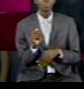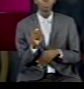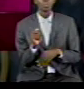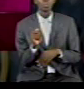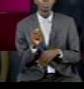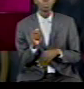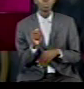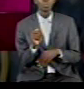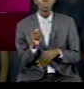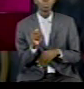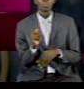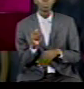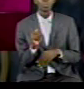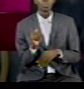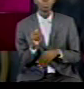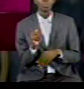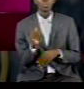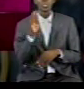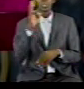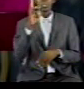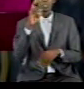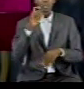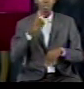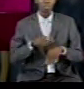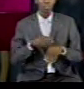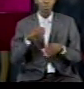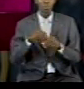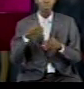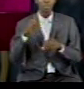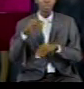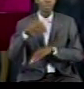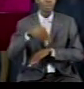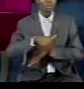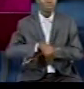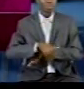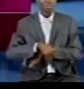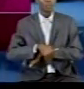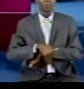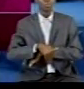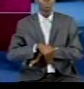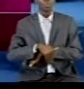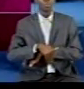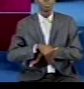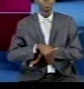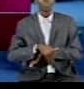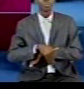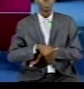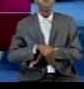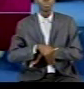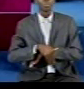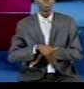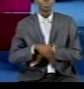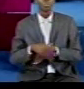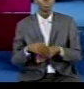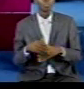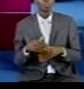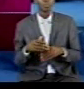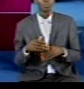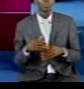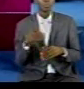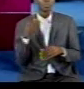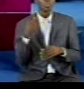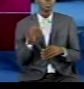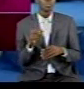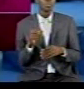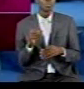uniting 6 times in a night. So they put prayer for me. They suggested that it is